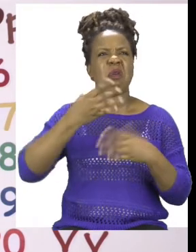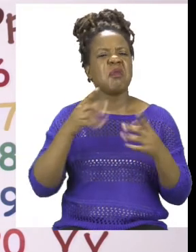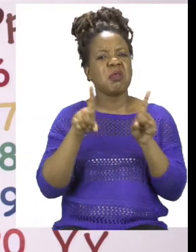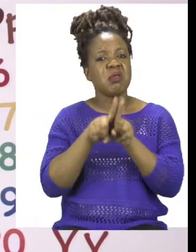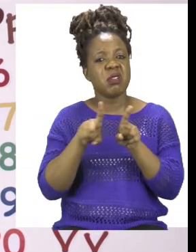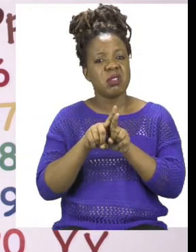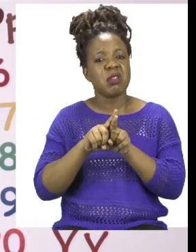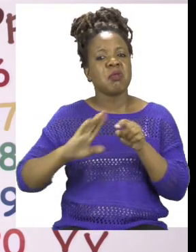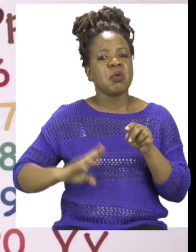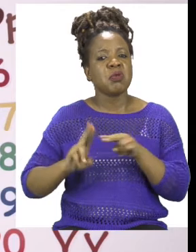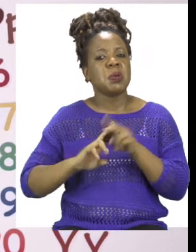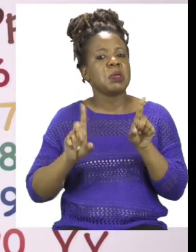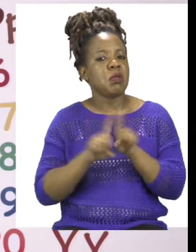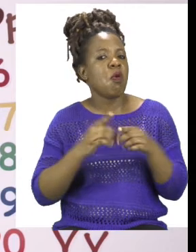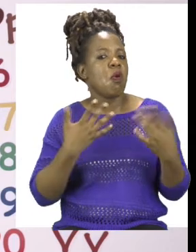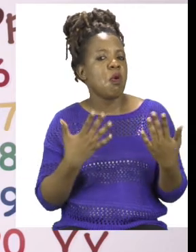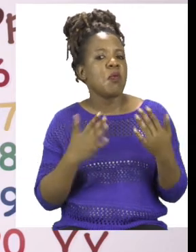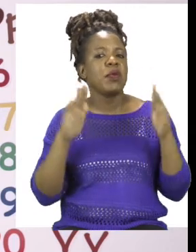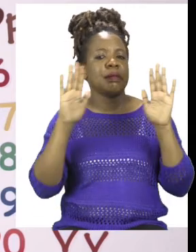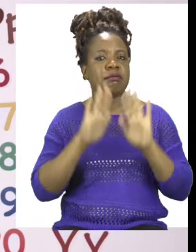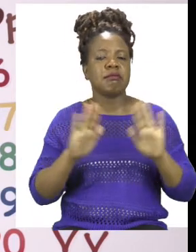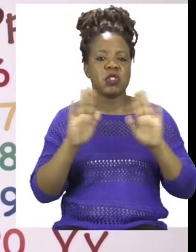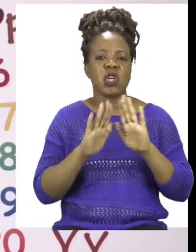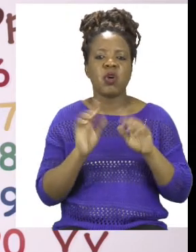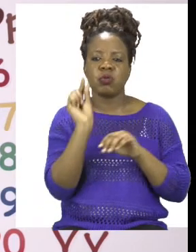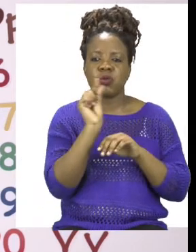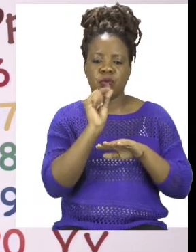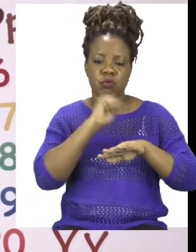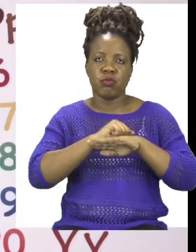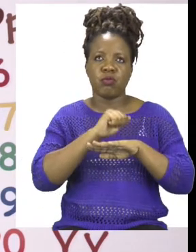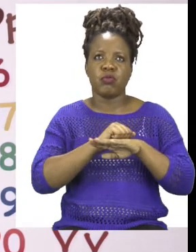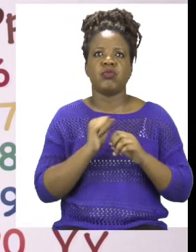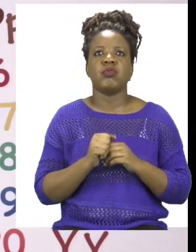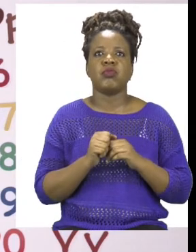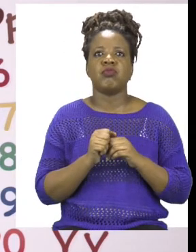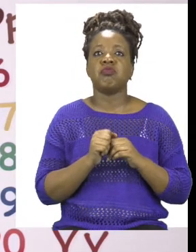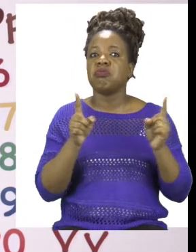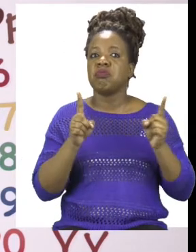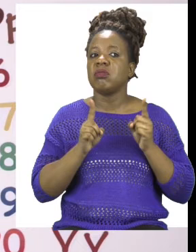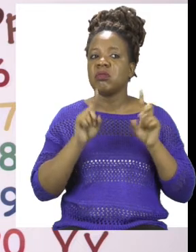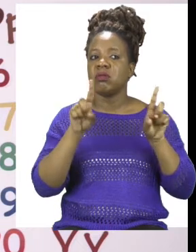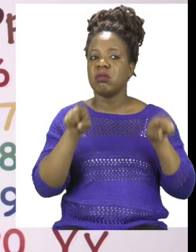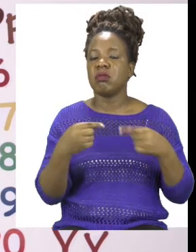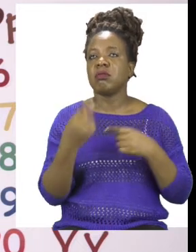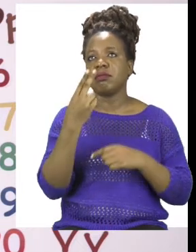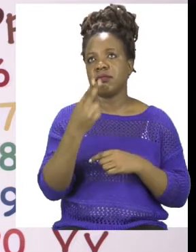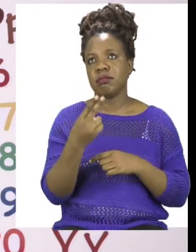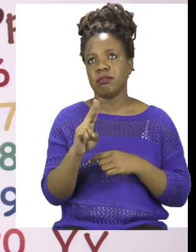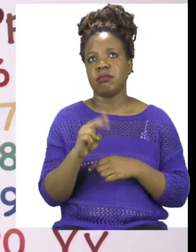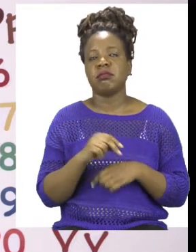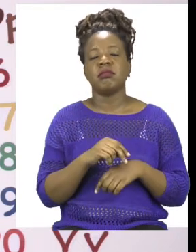you can use your crayons or stones. Just make sure that your counters are safe, grade 3s. Take your time with